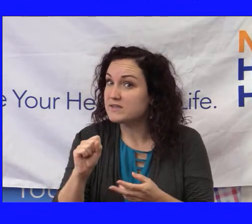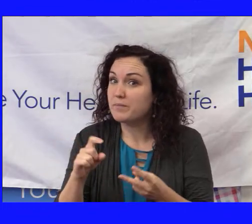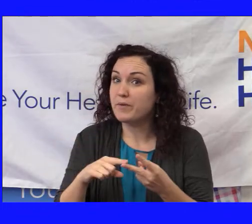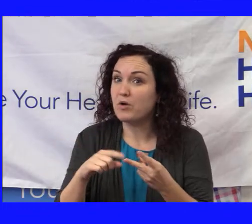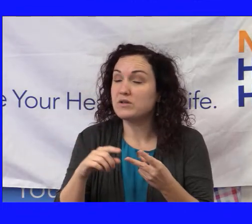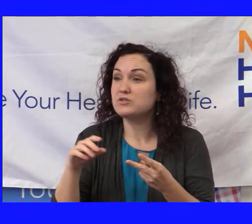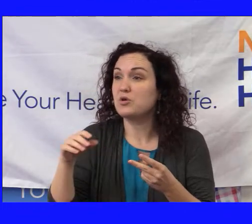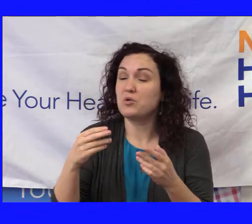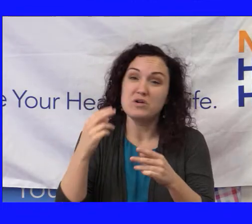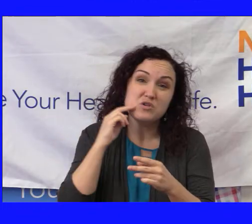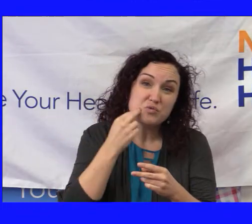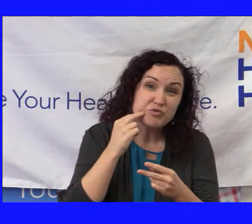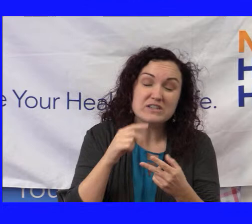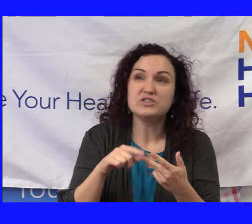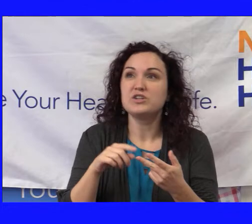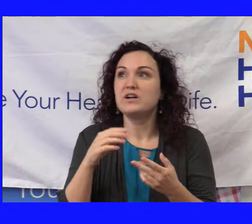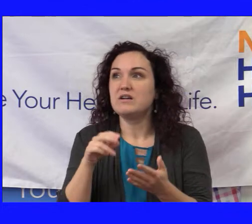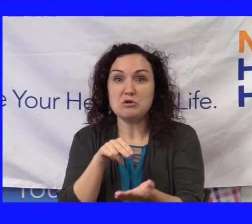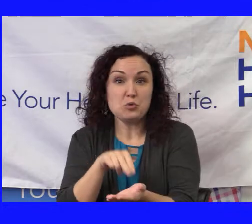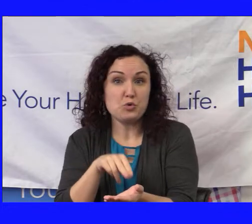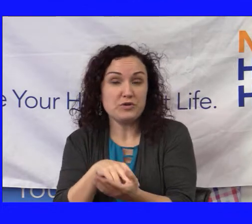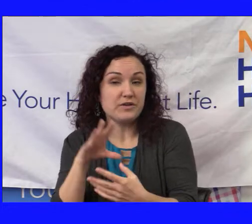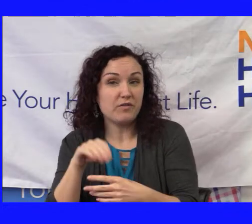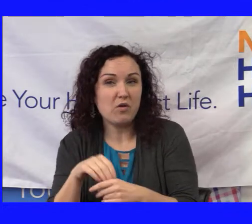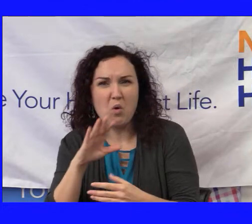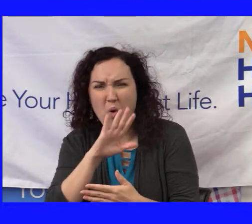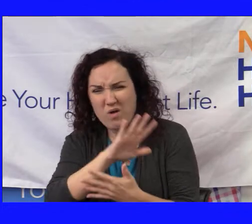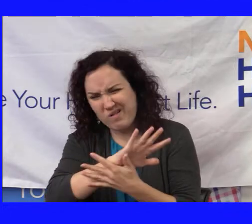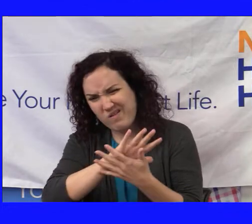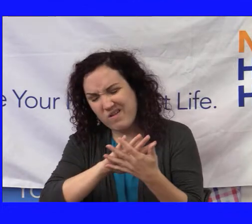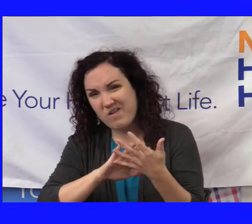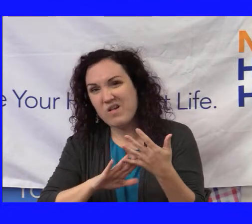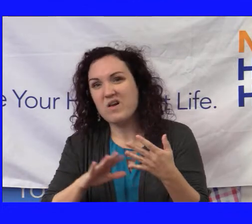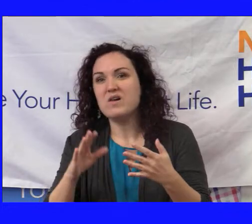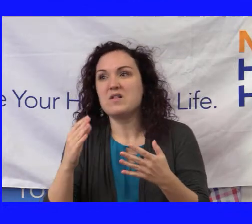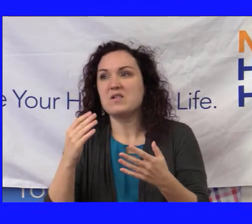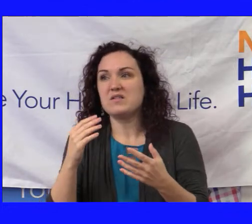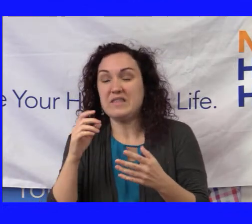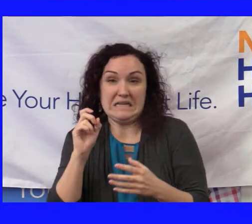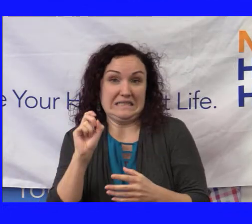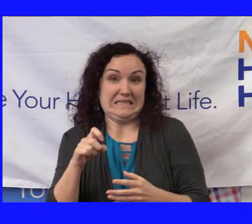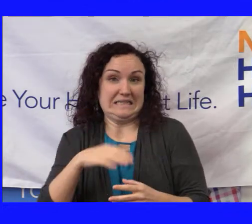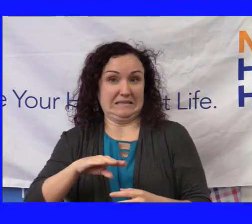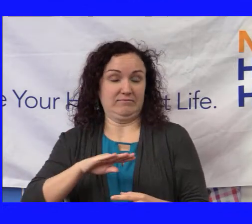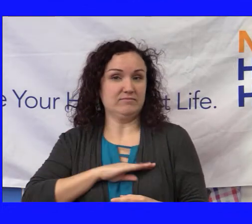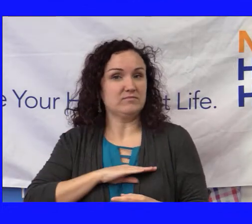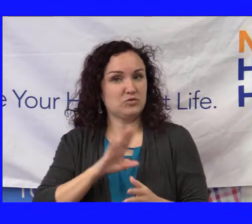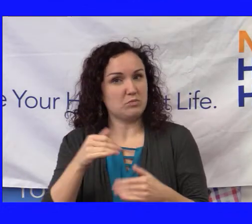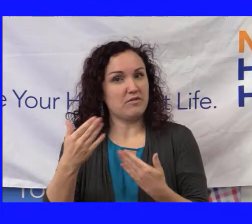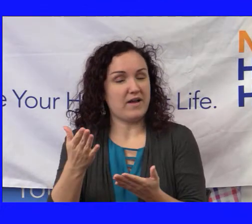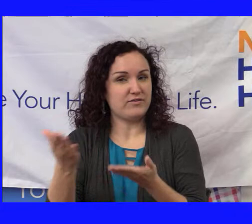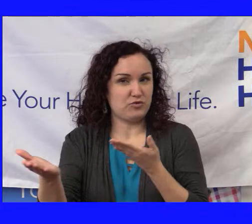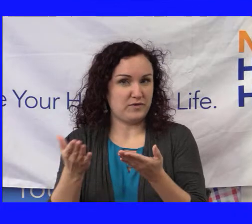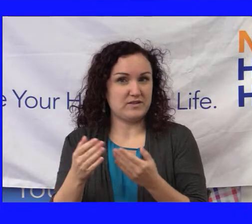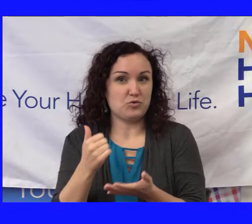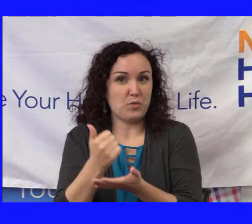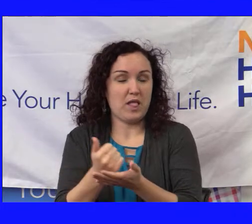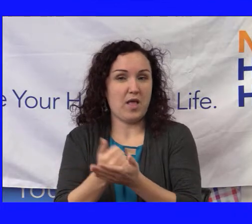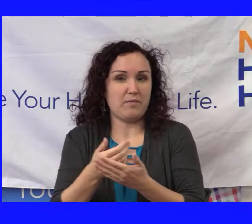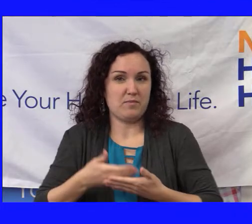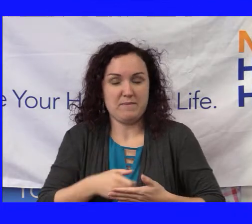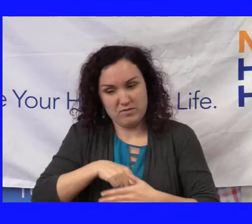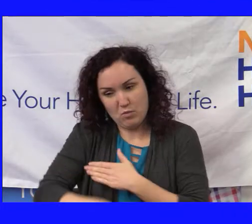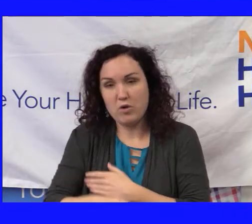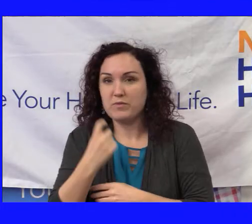pathology, nutrition, nursing, all of those conditions that would necessarily be needed to provide that service. And we're